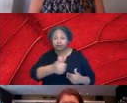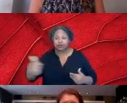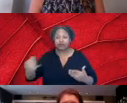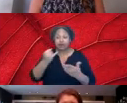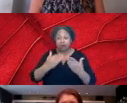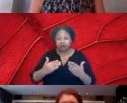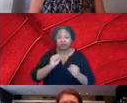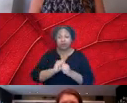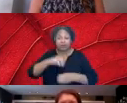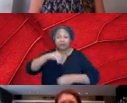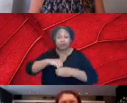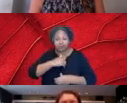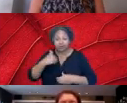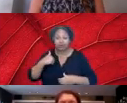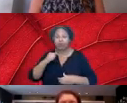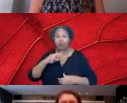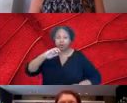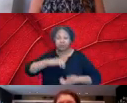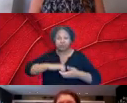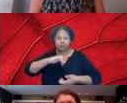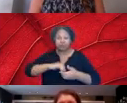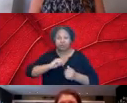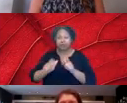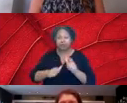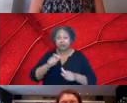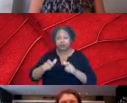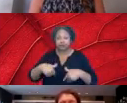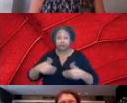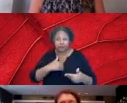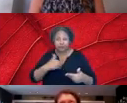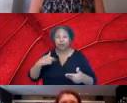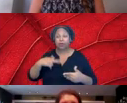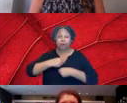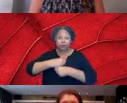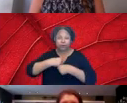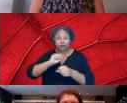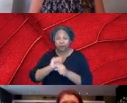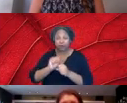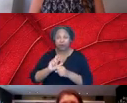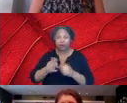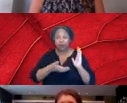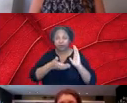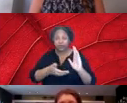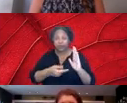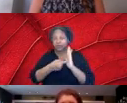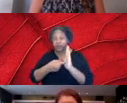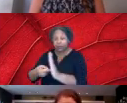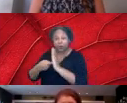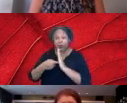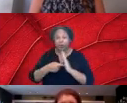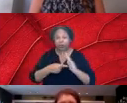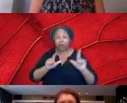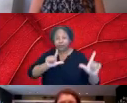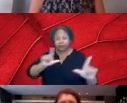Toronto, collaborating with, producing work in, or presenting, exhibiting in Toronto, or